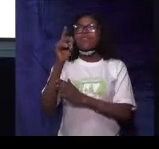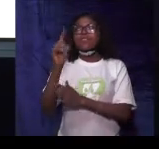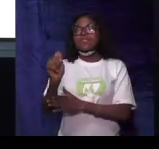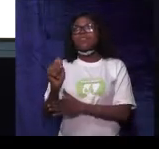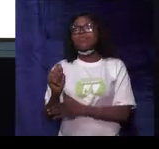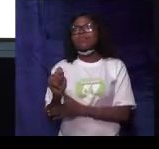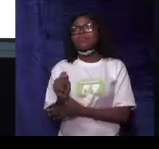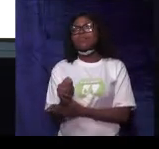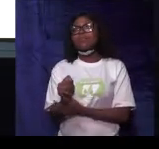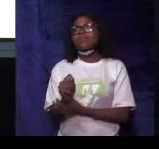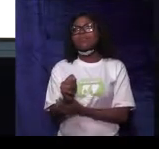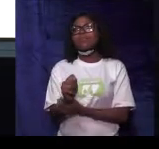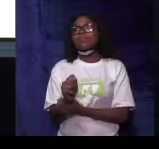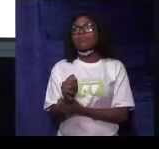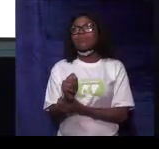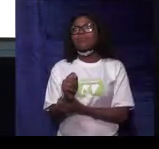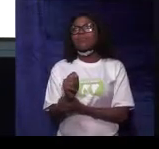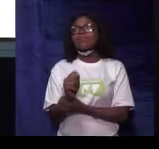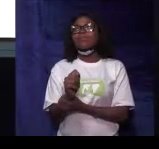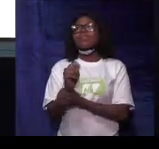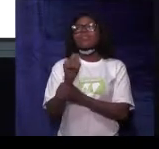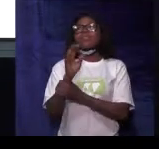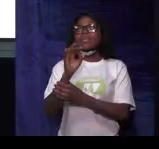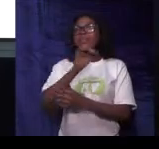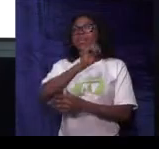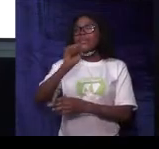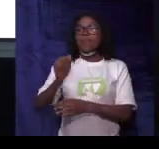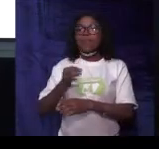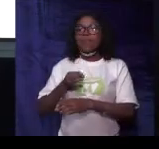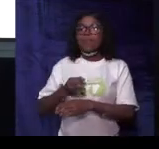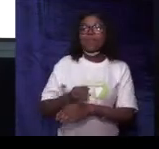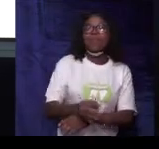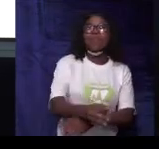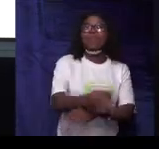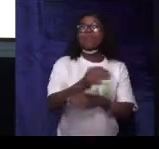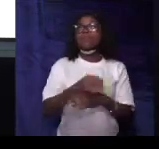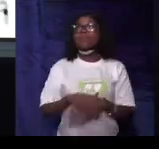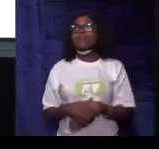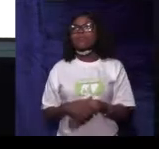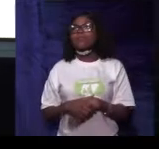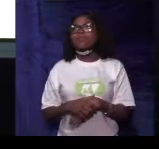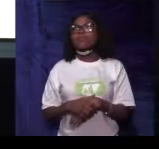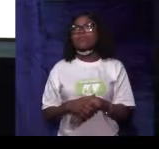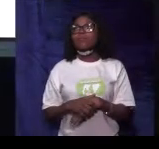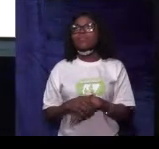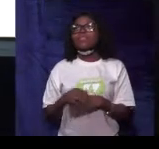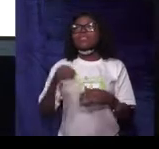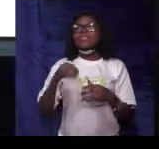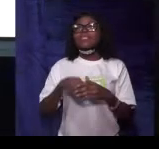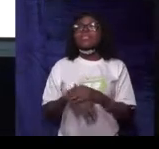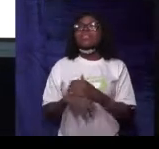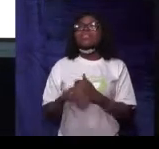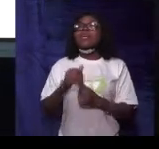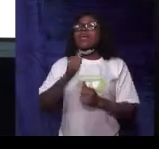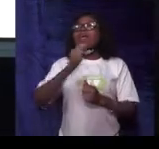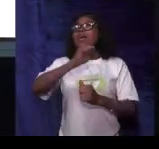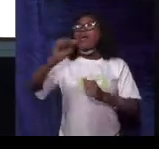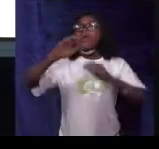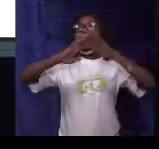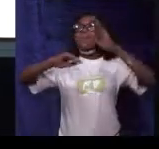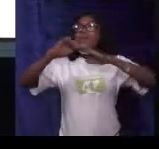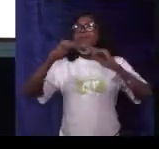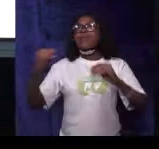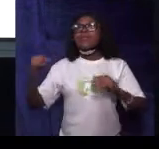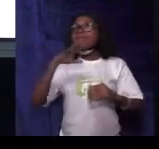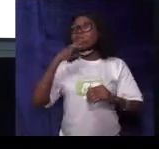what's the answer, everybody? And that is a force. Next question. In social studies,